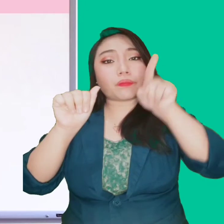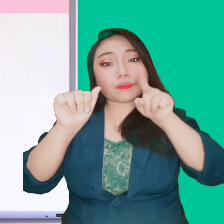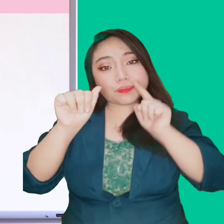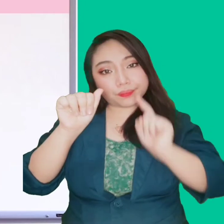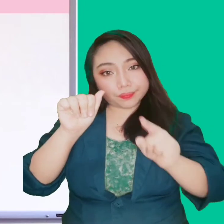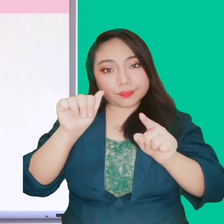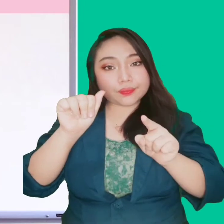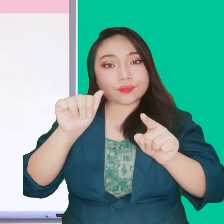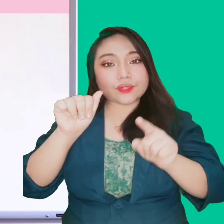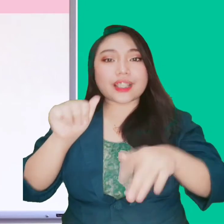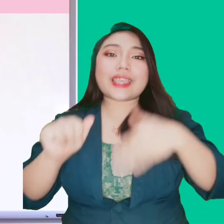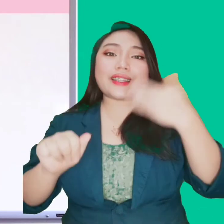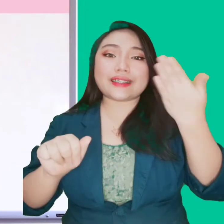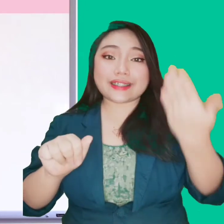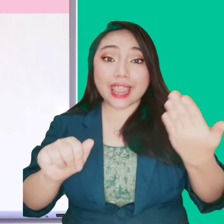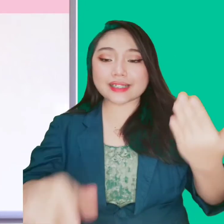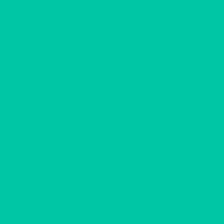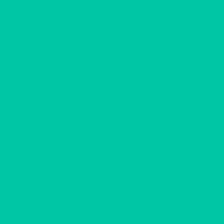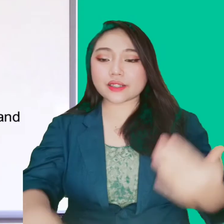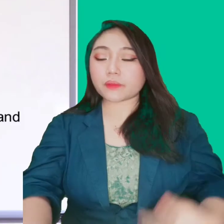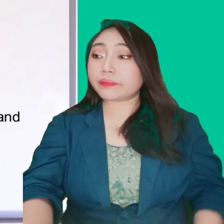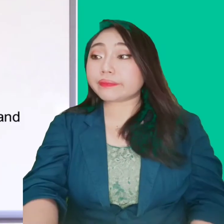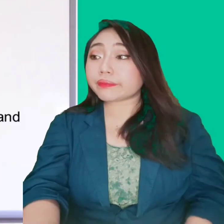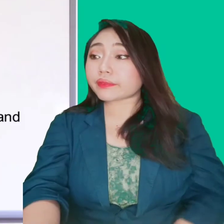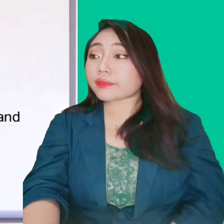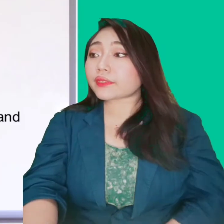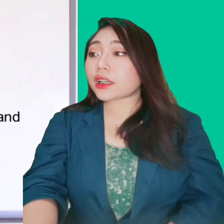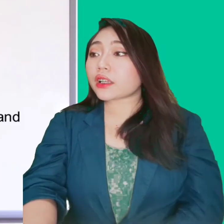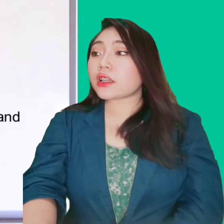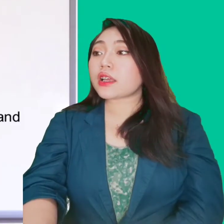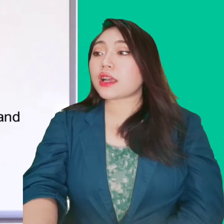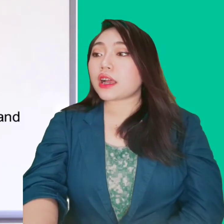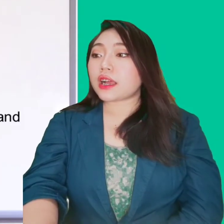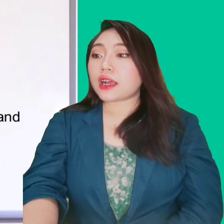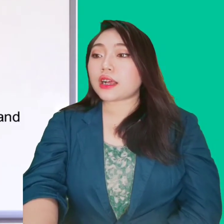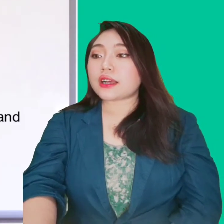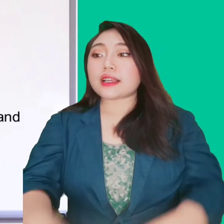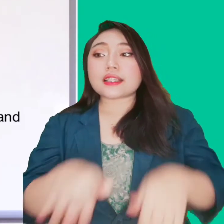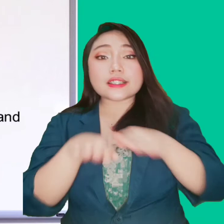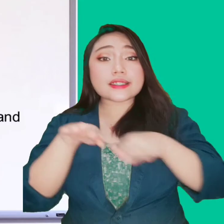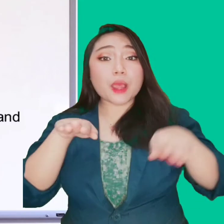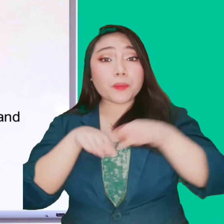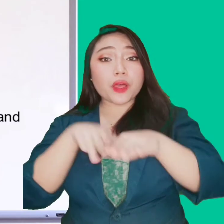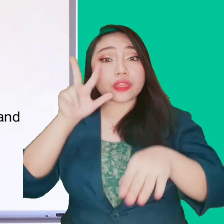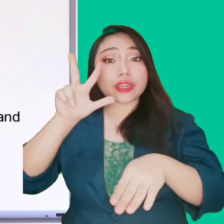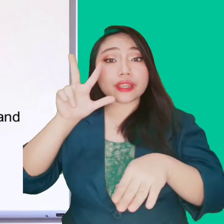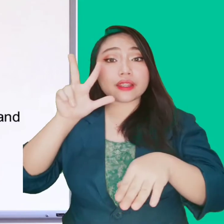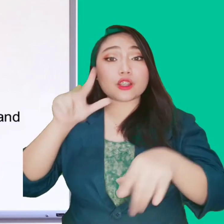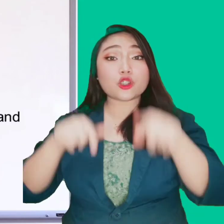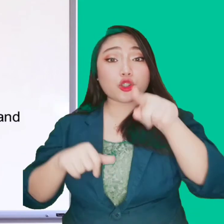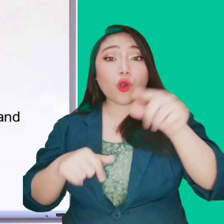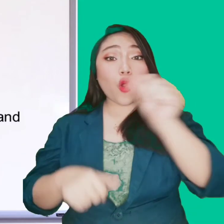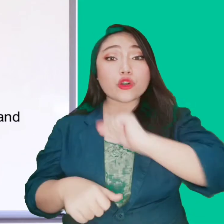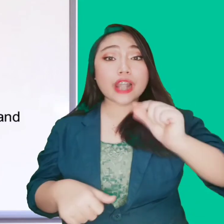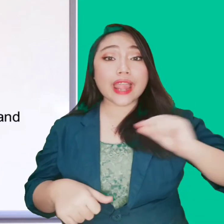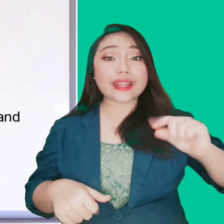acceleration. So you just have to write A equals and then question mark. Next, step